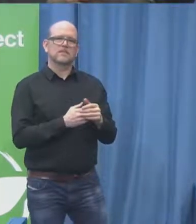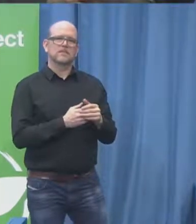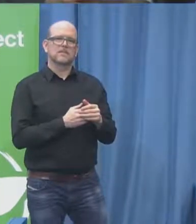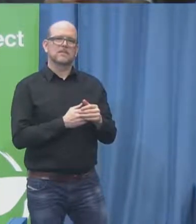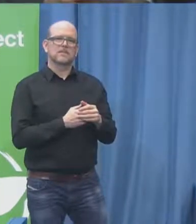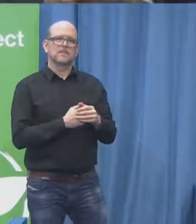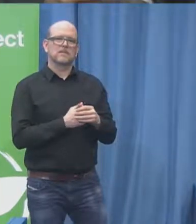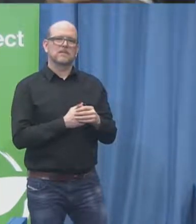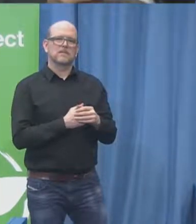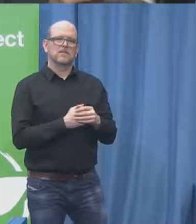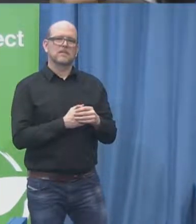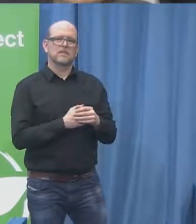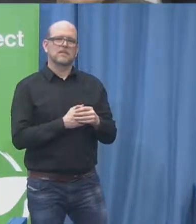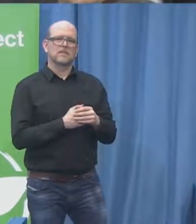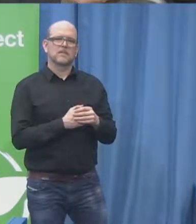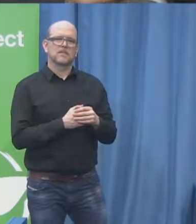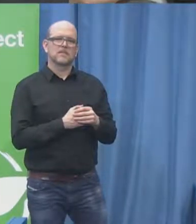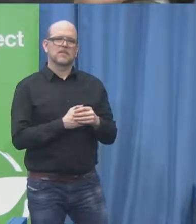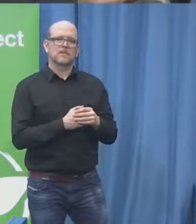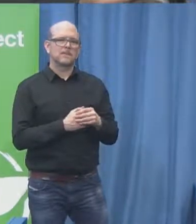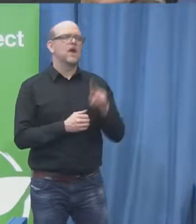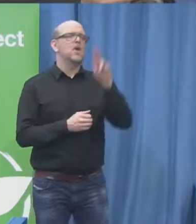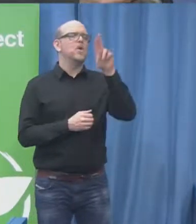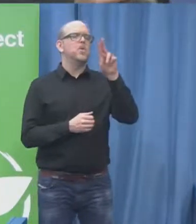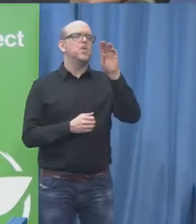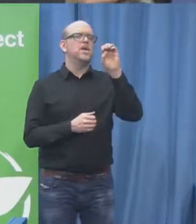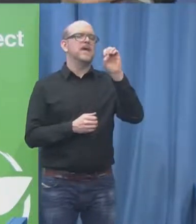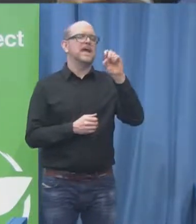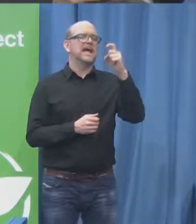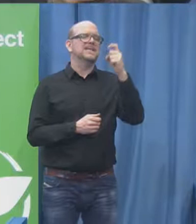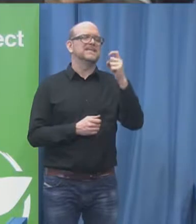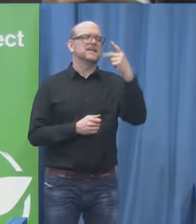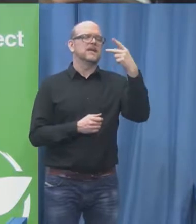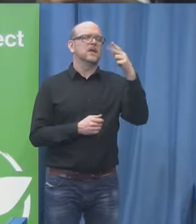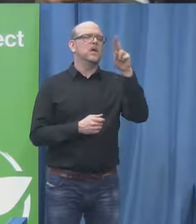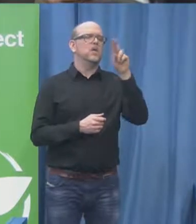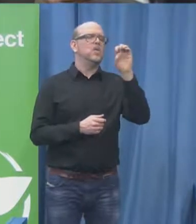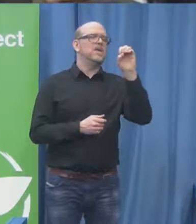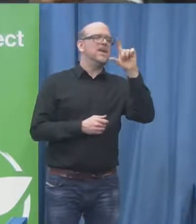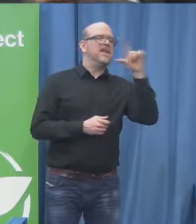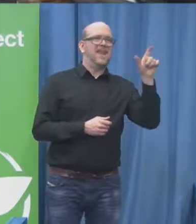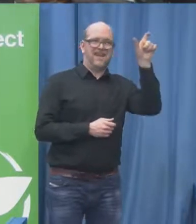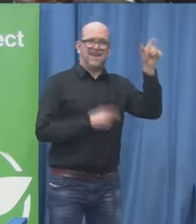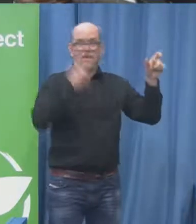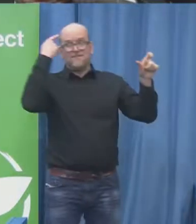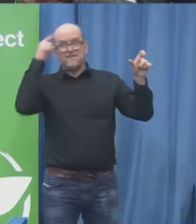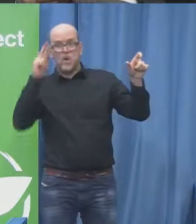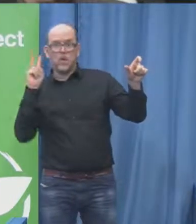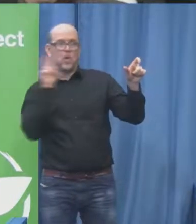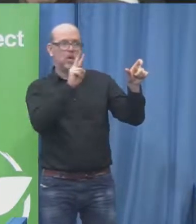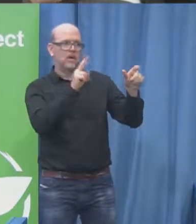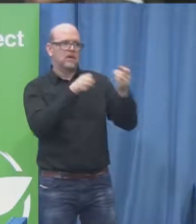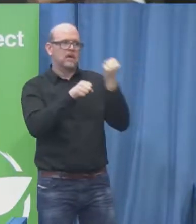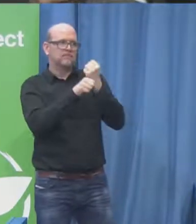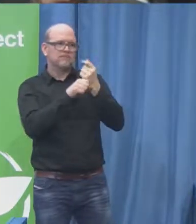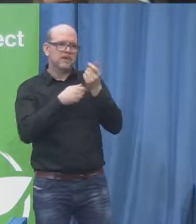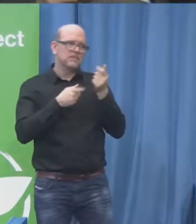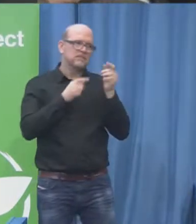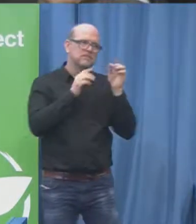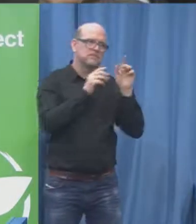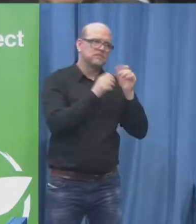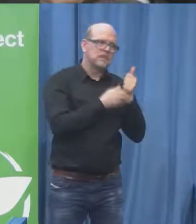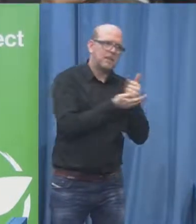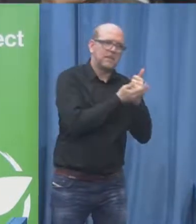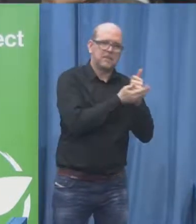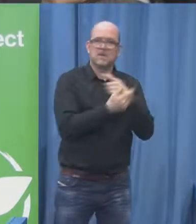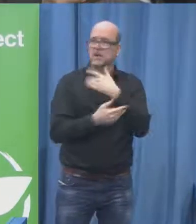Over these years, Ingrid HEINDORF and her team in Geneva have researched many innovative policies, and